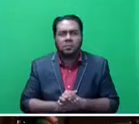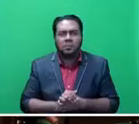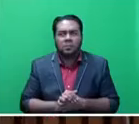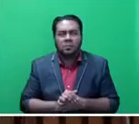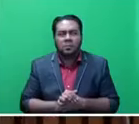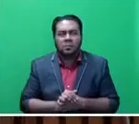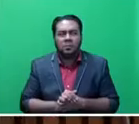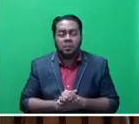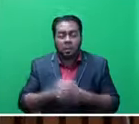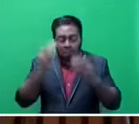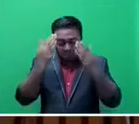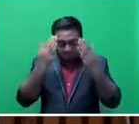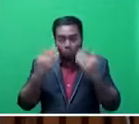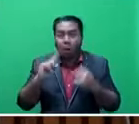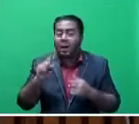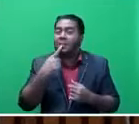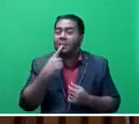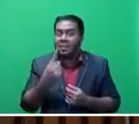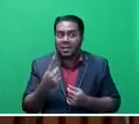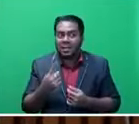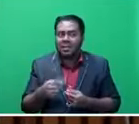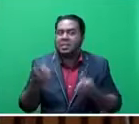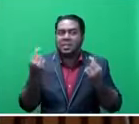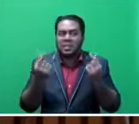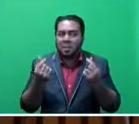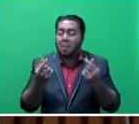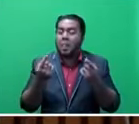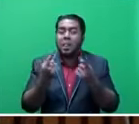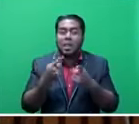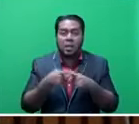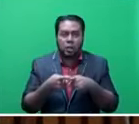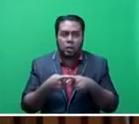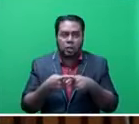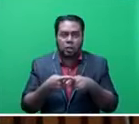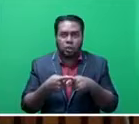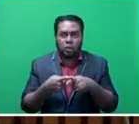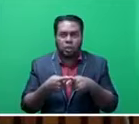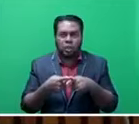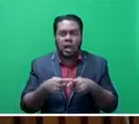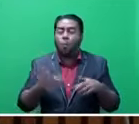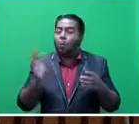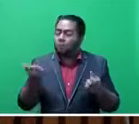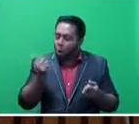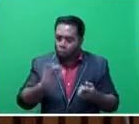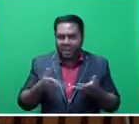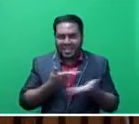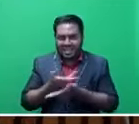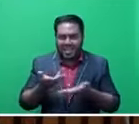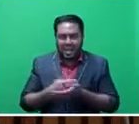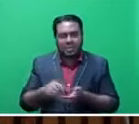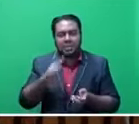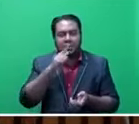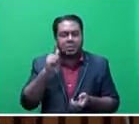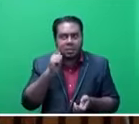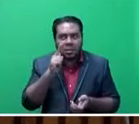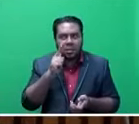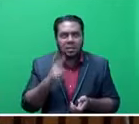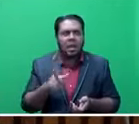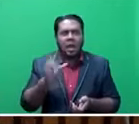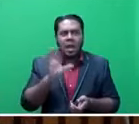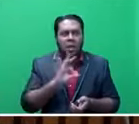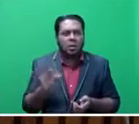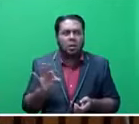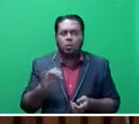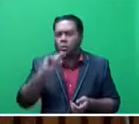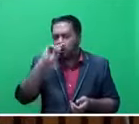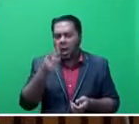Honourable Tony General. Mr. Speaker, sir, what I have said is actually very simple English. And what was discussed yesterday was very simple English. I at no point said that